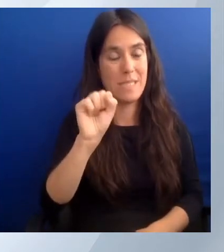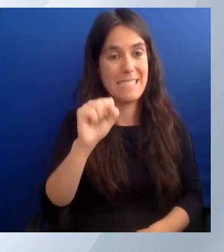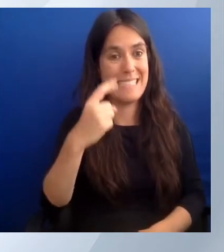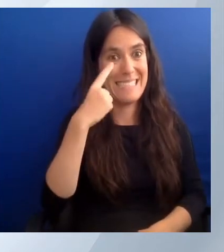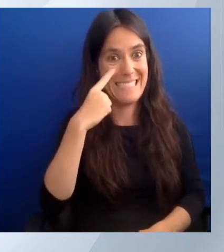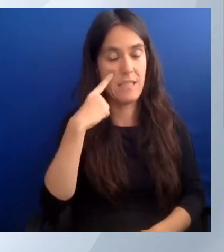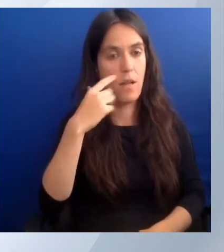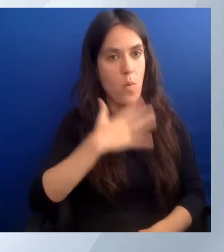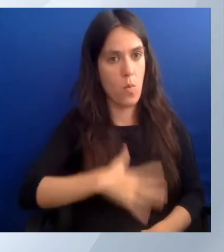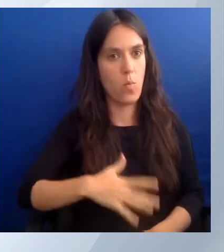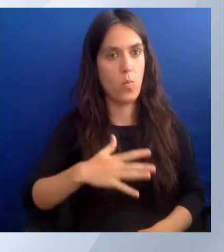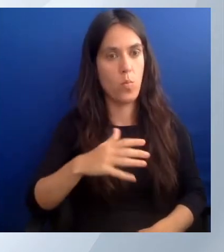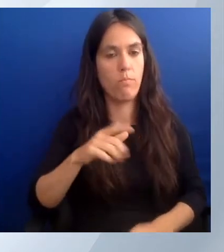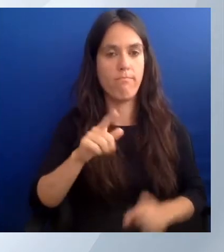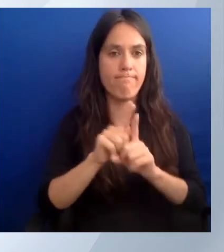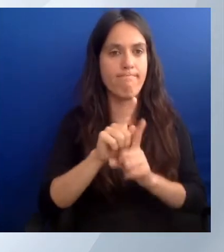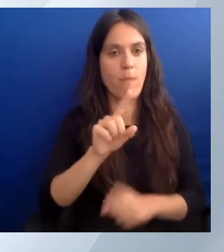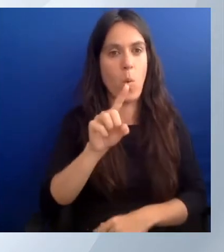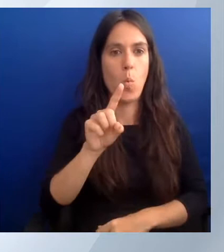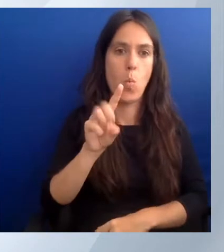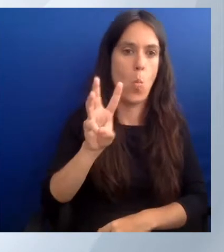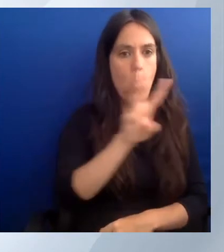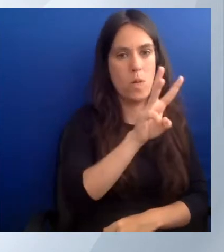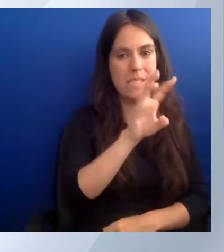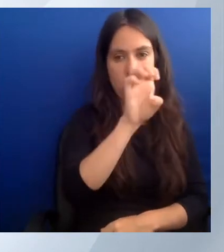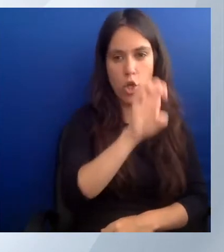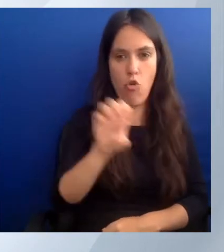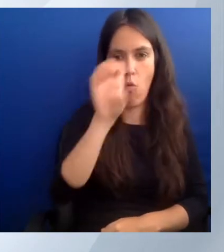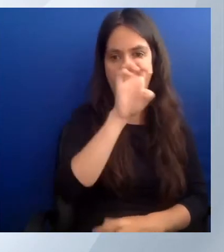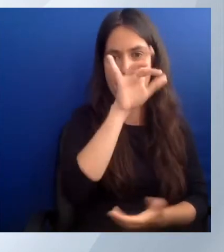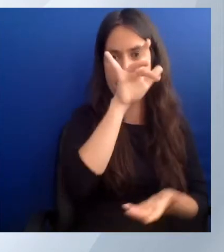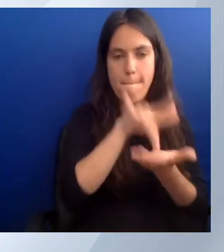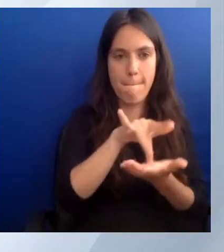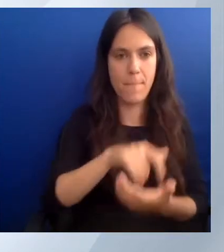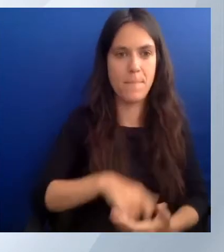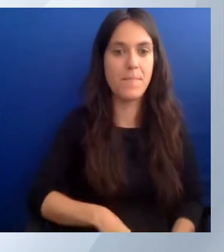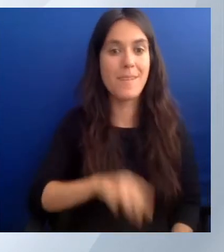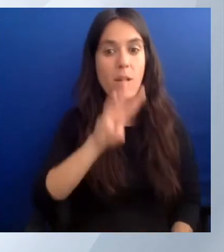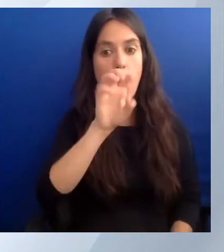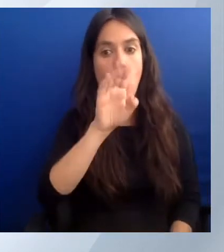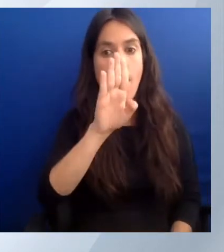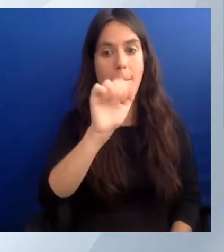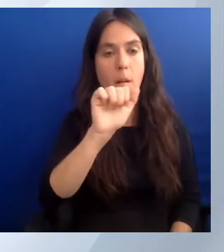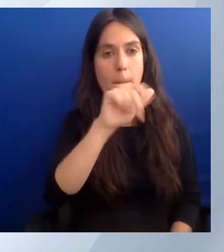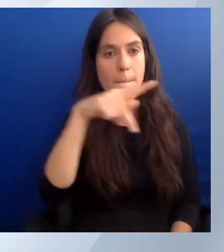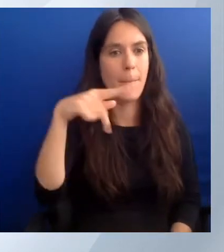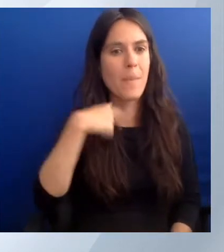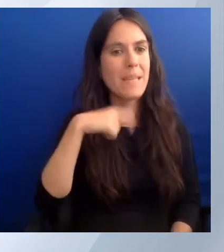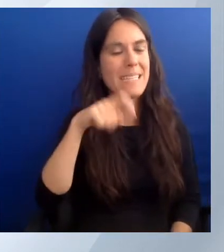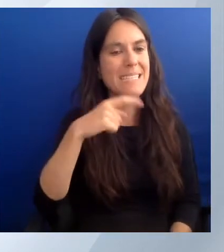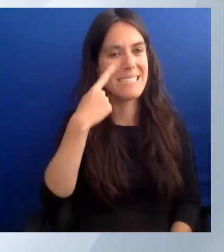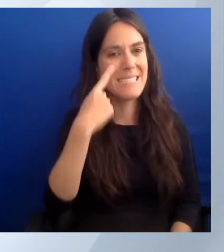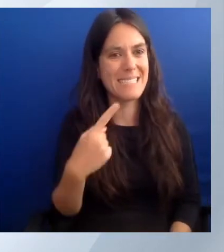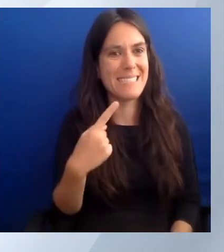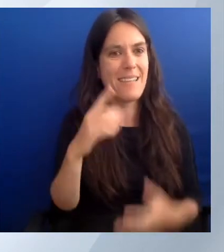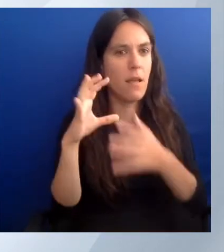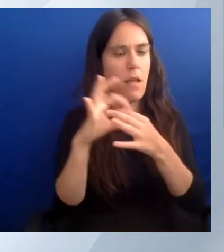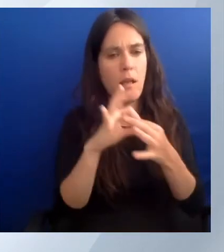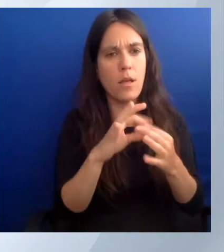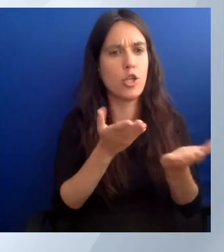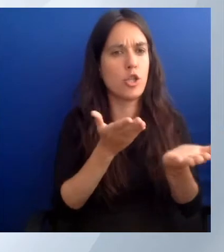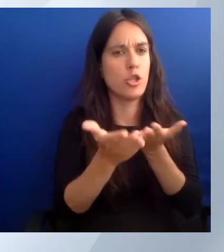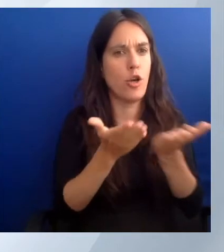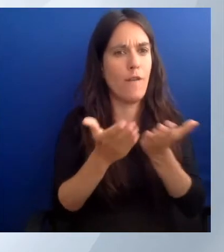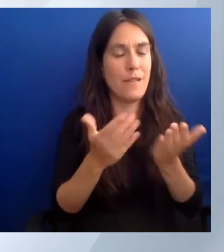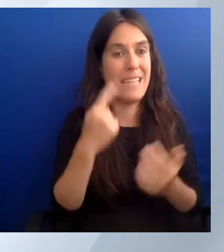West Europe. Now, as well as having a web app, we also need an app service plan for that web app to run on. If you think of the web app as